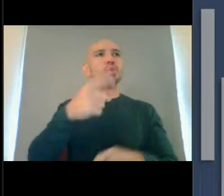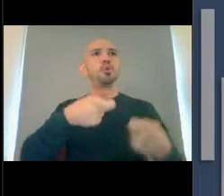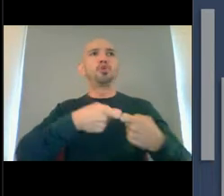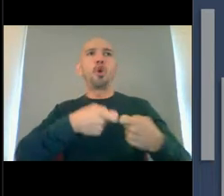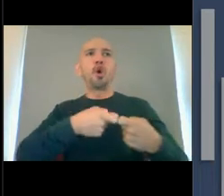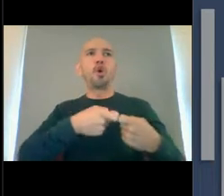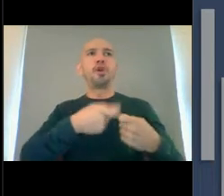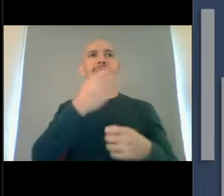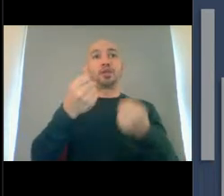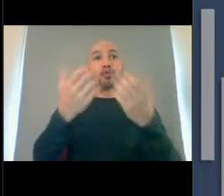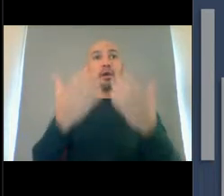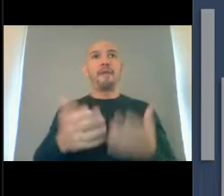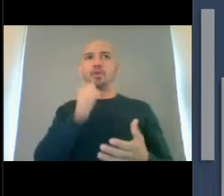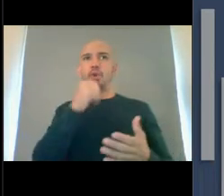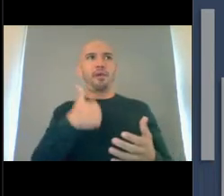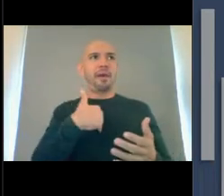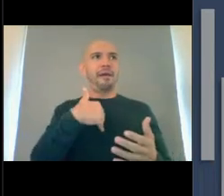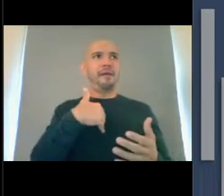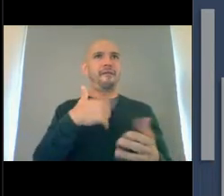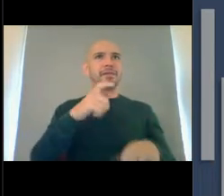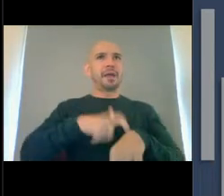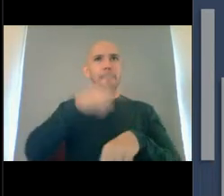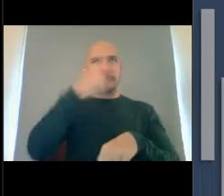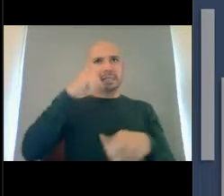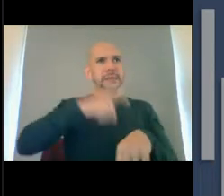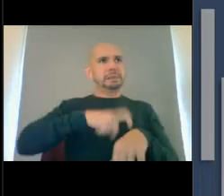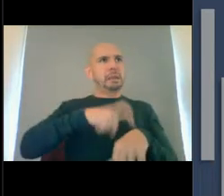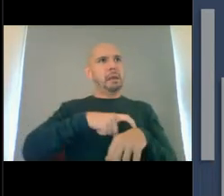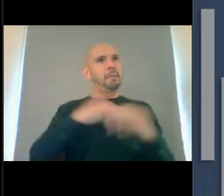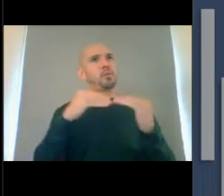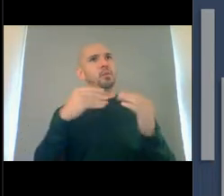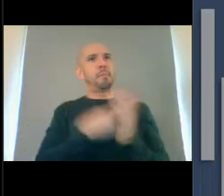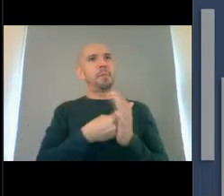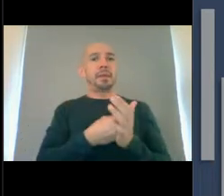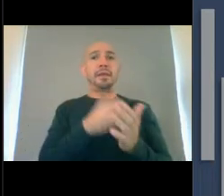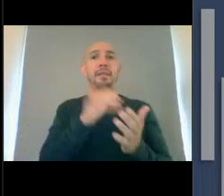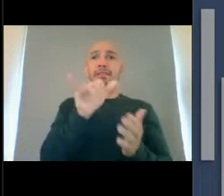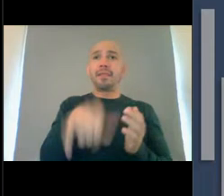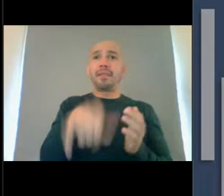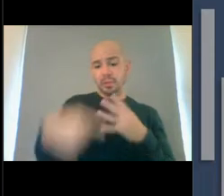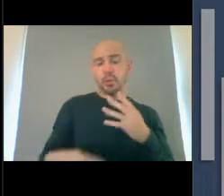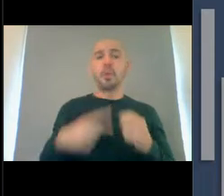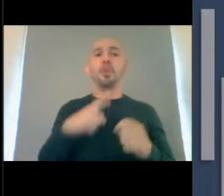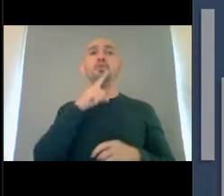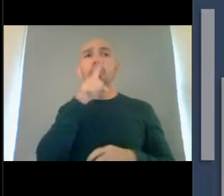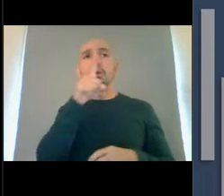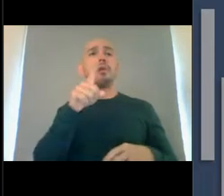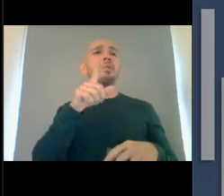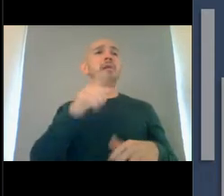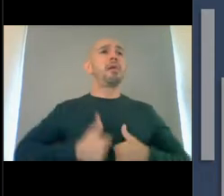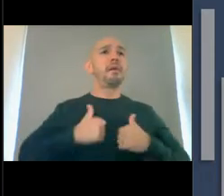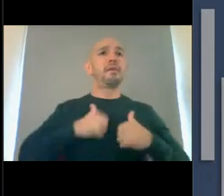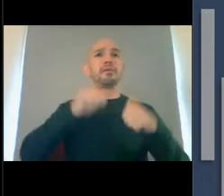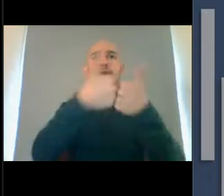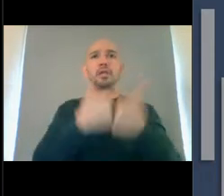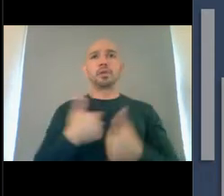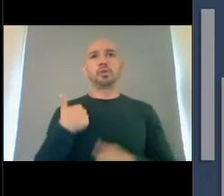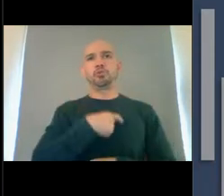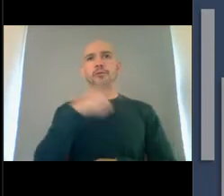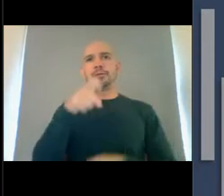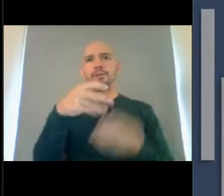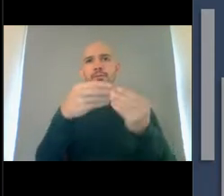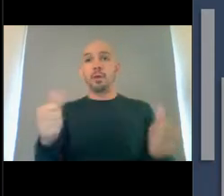schedule time because time is money so these are real very real challenges that we need to work through um and and some of the solutions